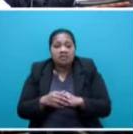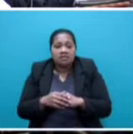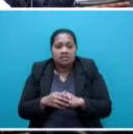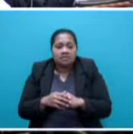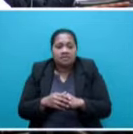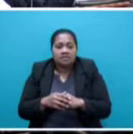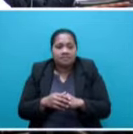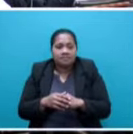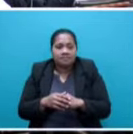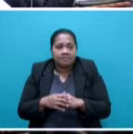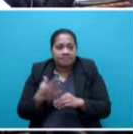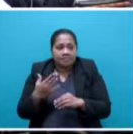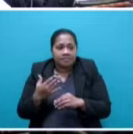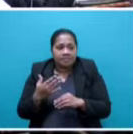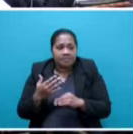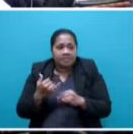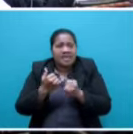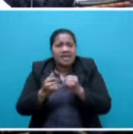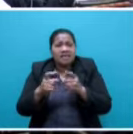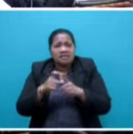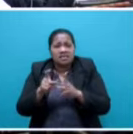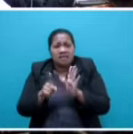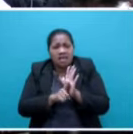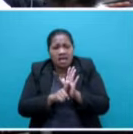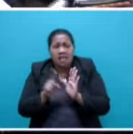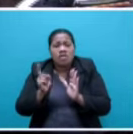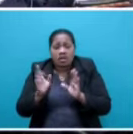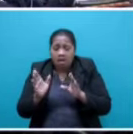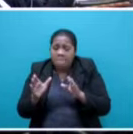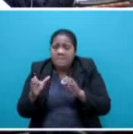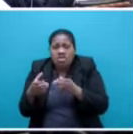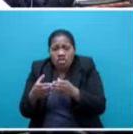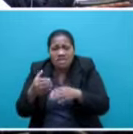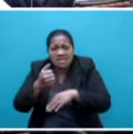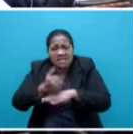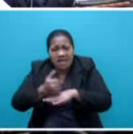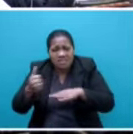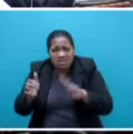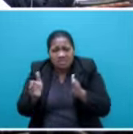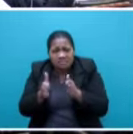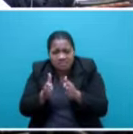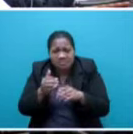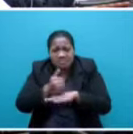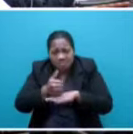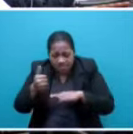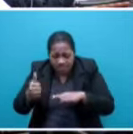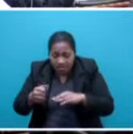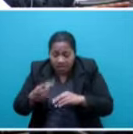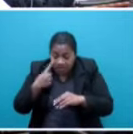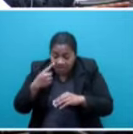SDL, they actually ran a minority government, Mr. Speaker, sir. If you look at the percentage of votes they